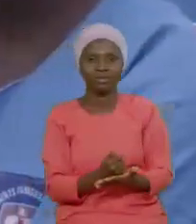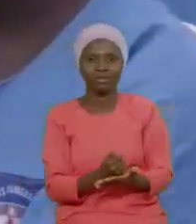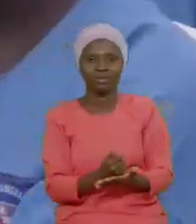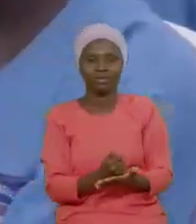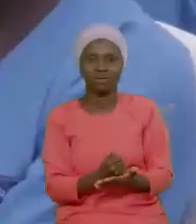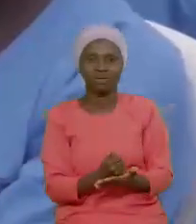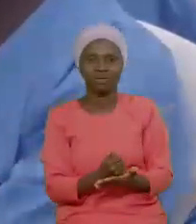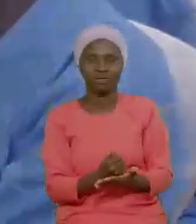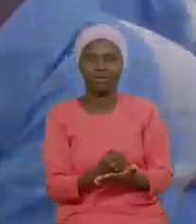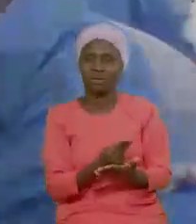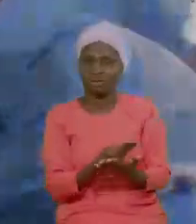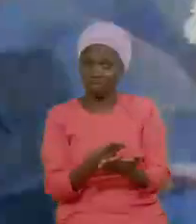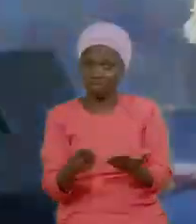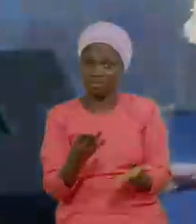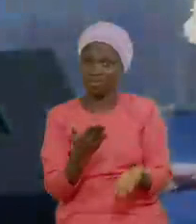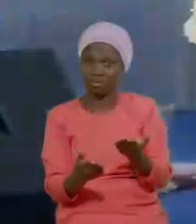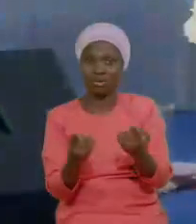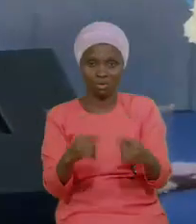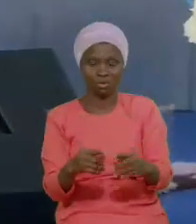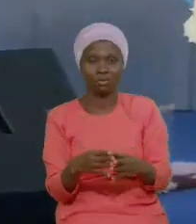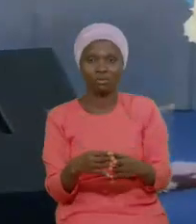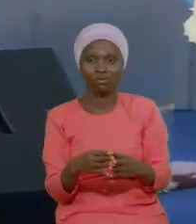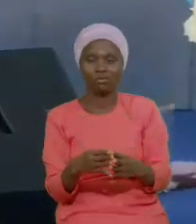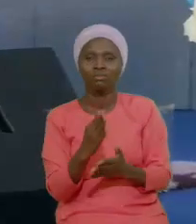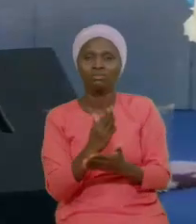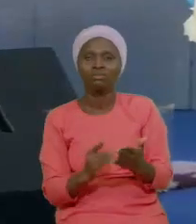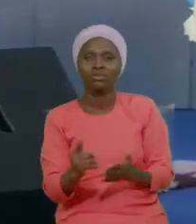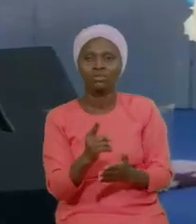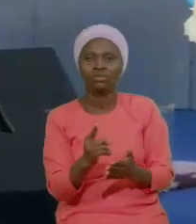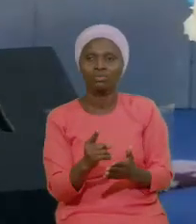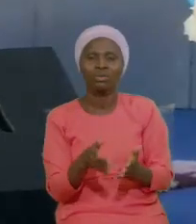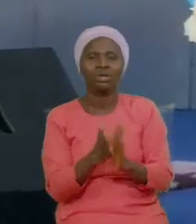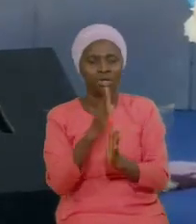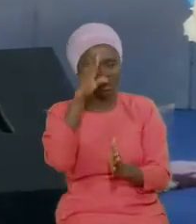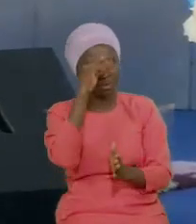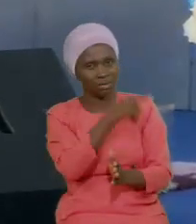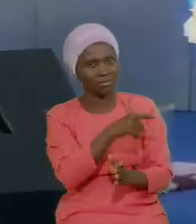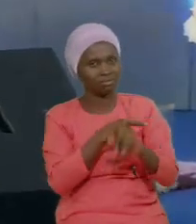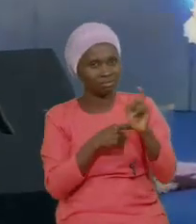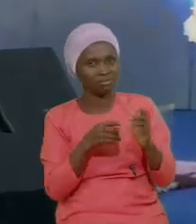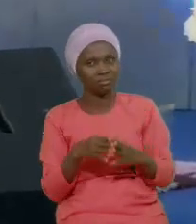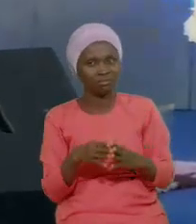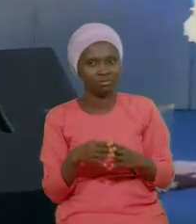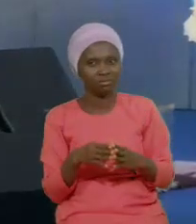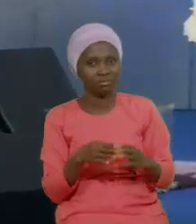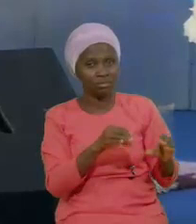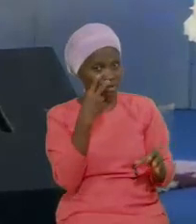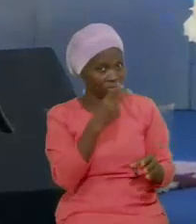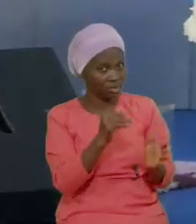Failure might come. Somebody asked him, do you see that you have